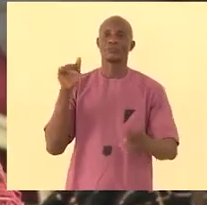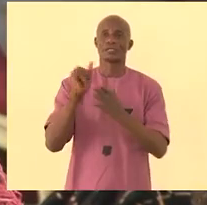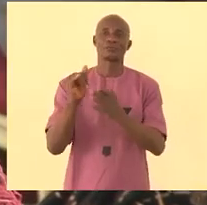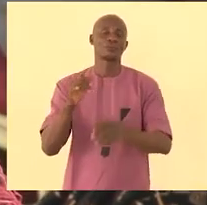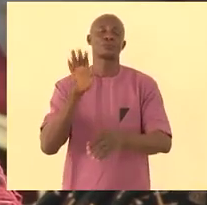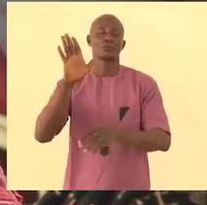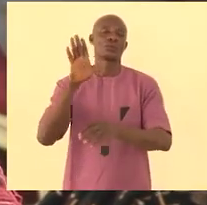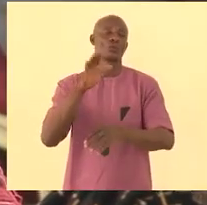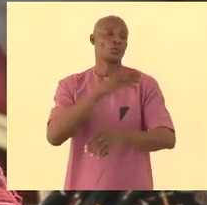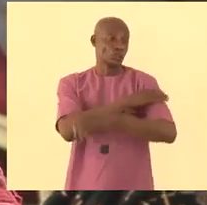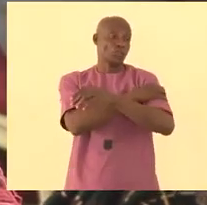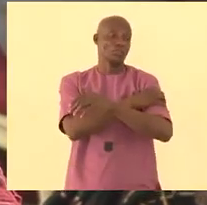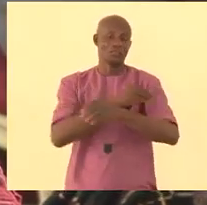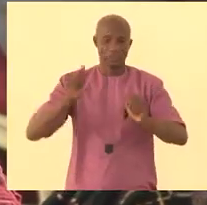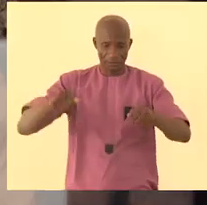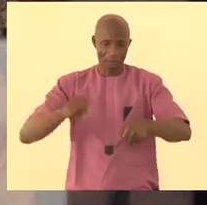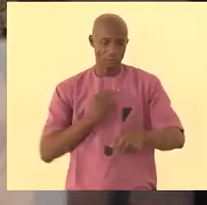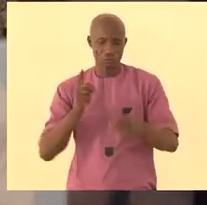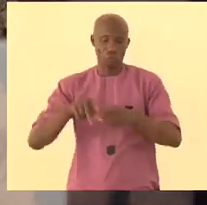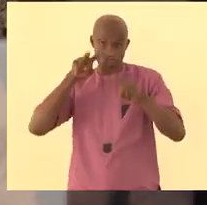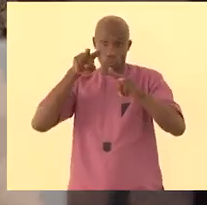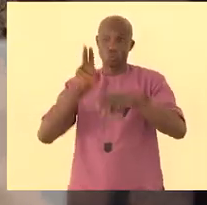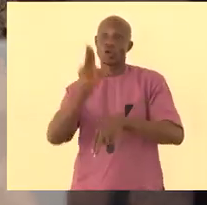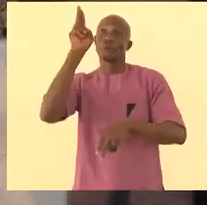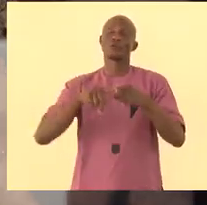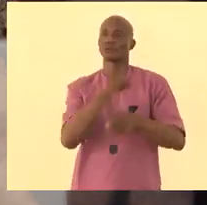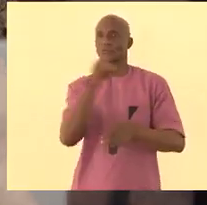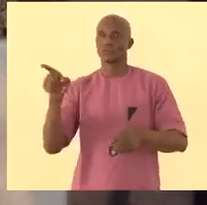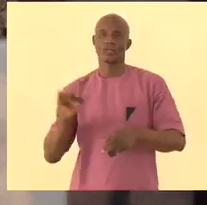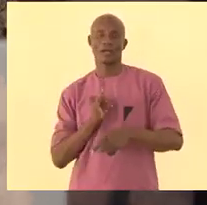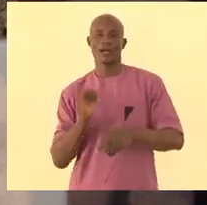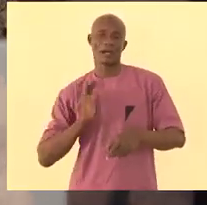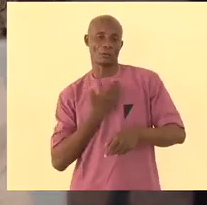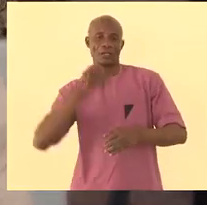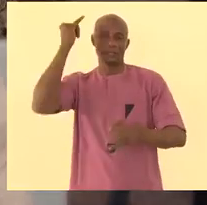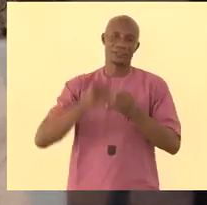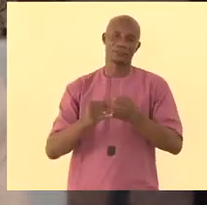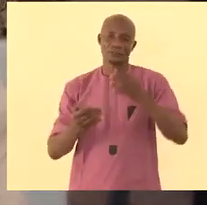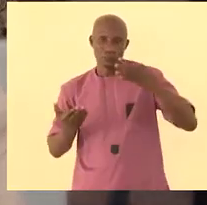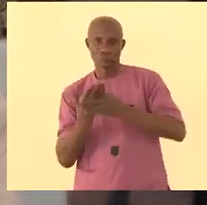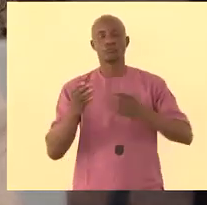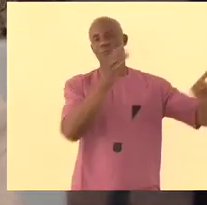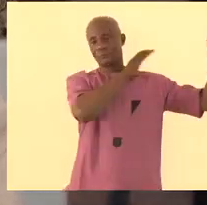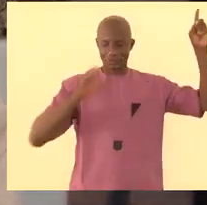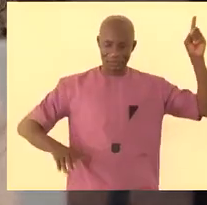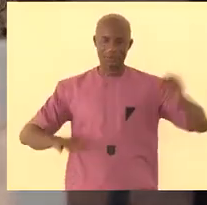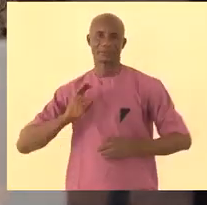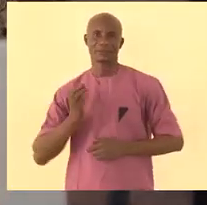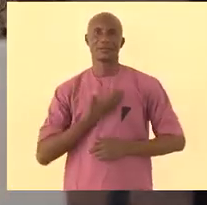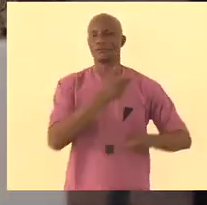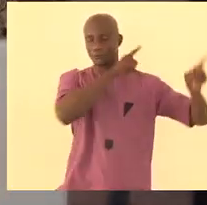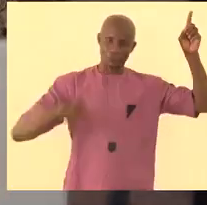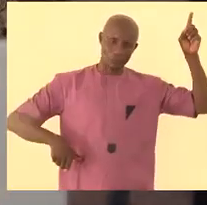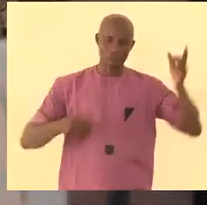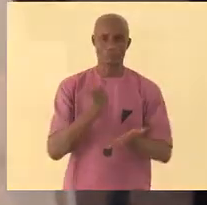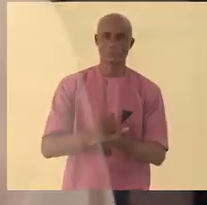your strength may enable us to always look up to you, our final destiny, through Christ our Lord.